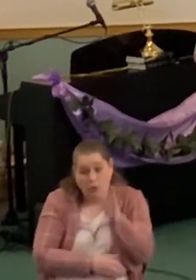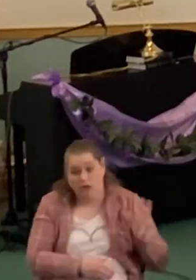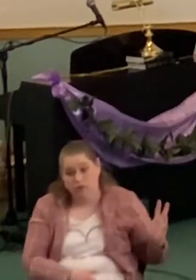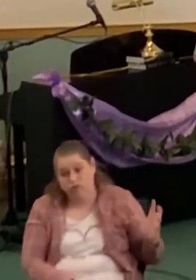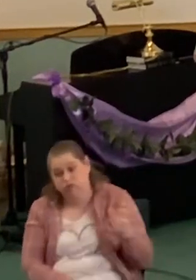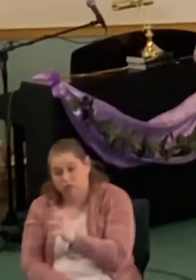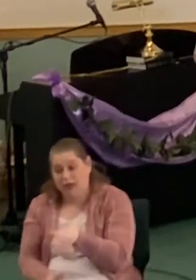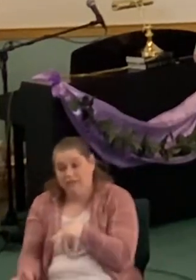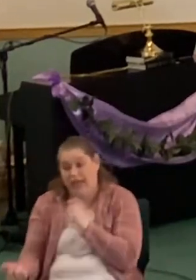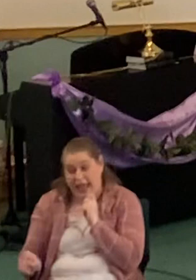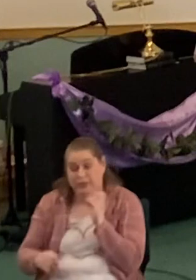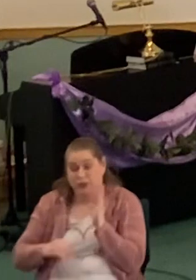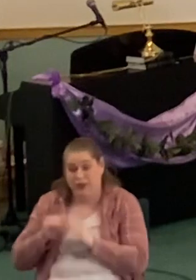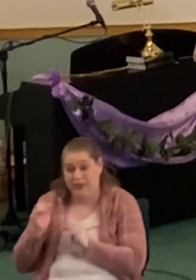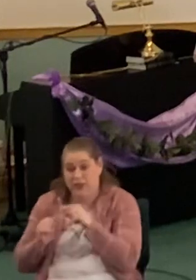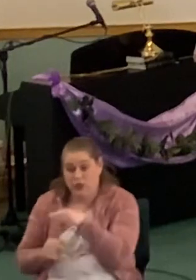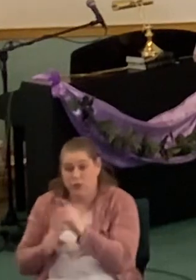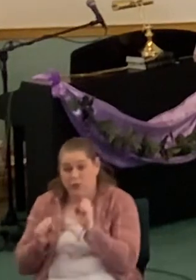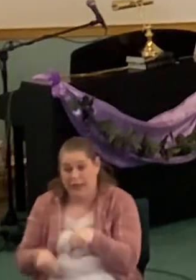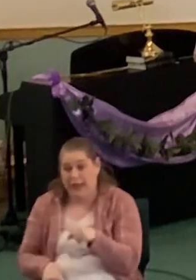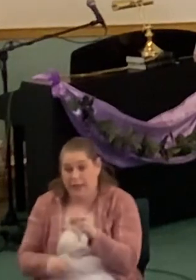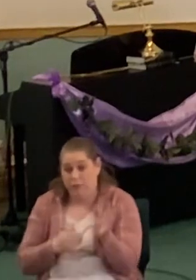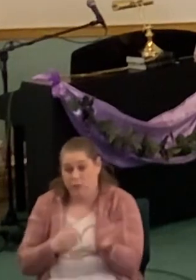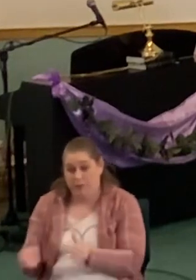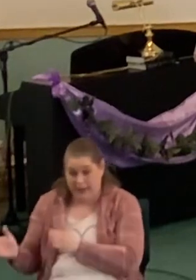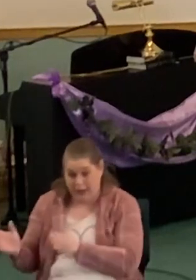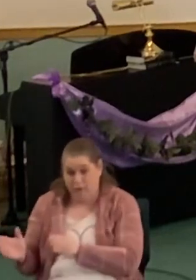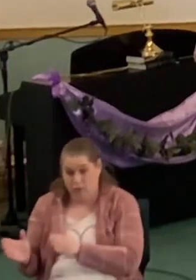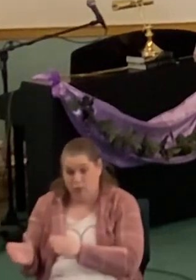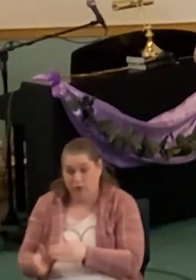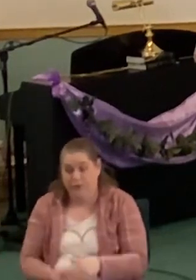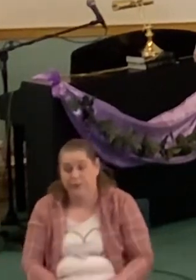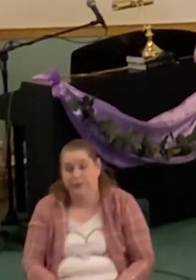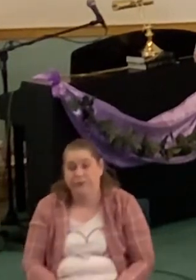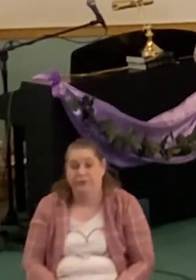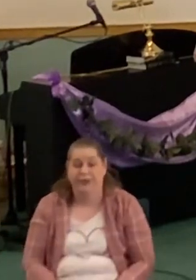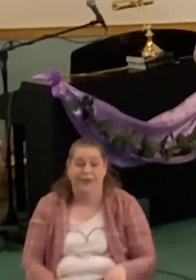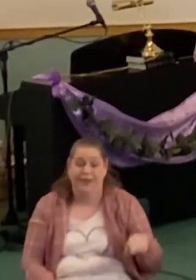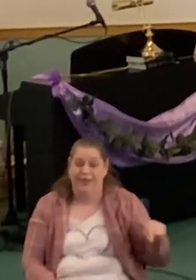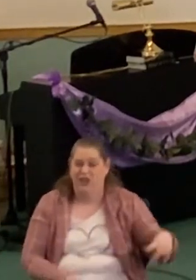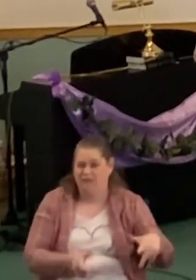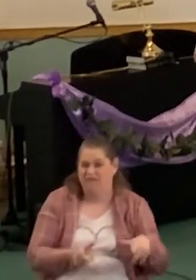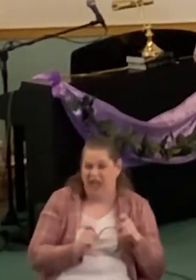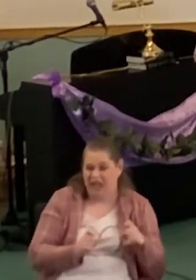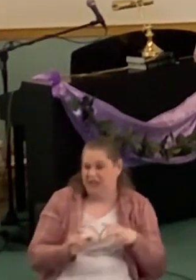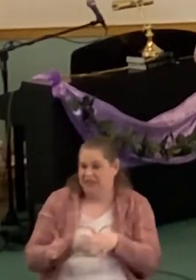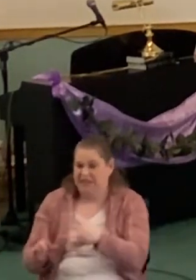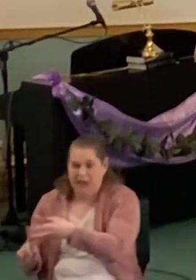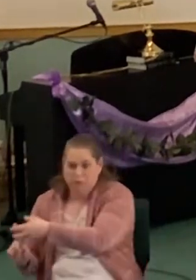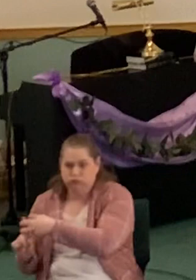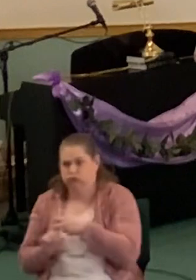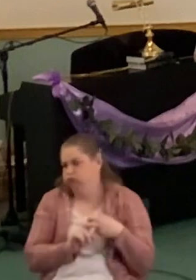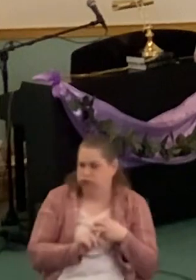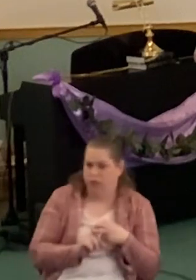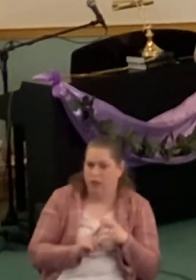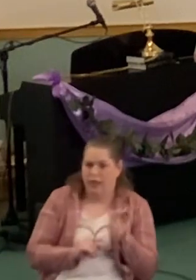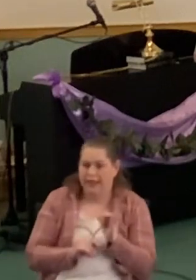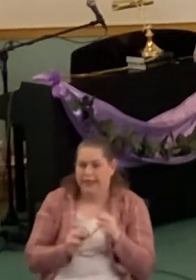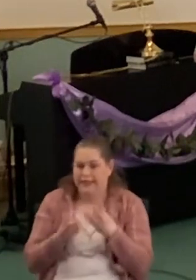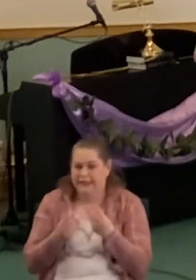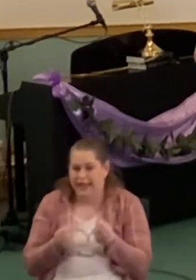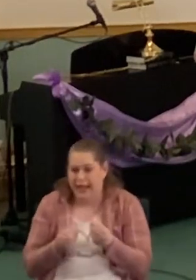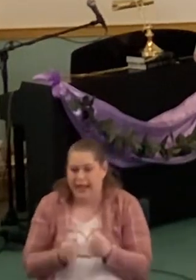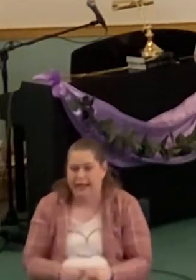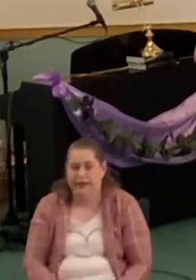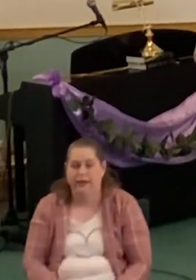Verse 9 describes their success, that they take captives like sand. And lastly, in verse 10